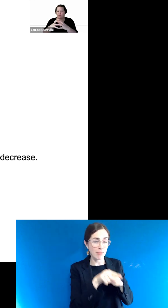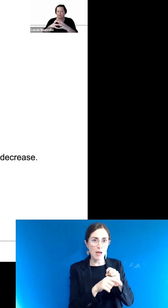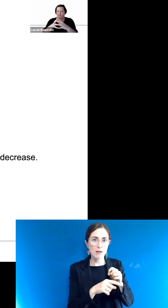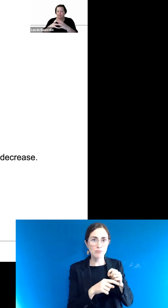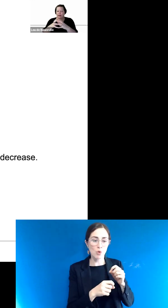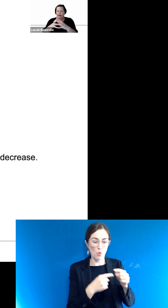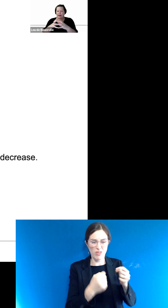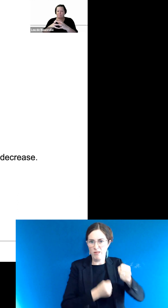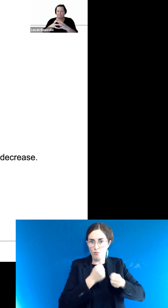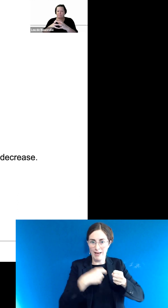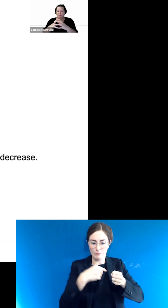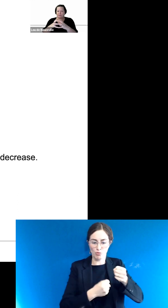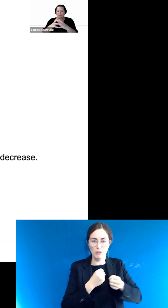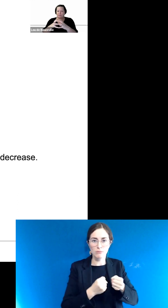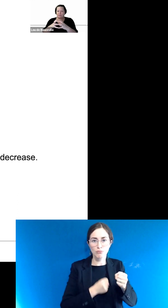adverb.